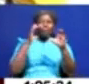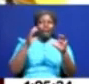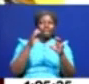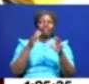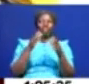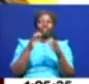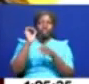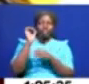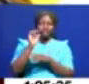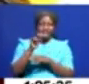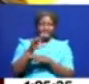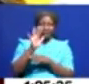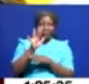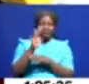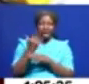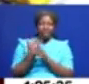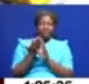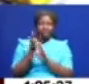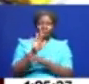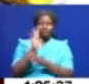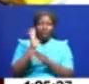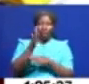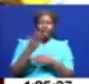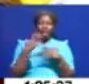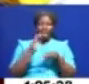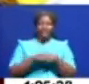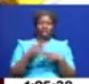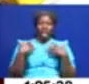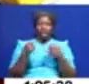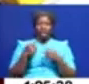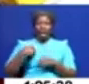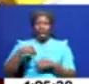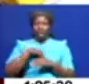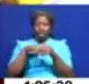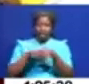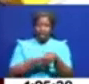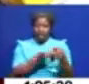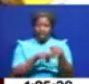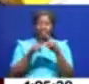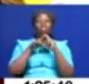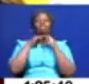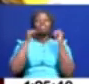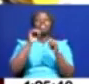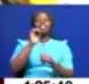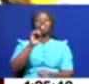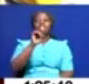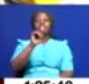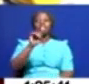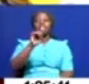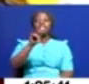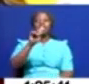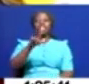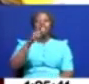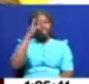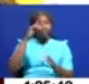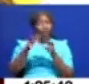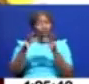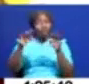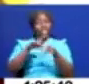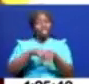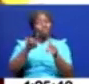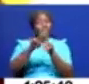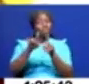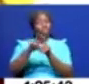mutapona. Tumekuwa tumefuata Pastor Ezekiel for a long time. Na huko pia kuna makanisa,